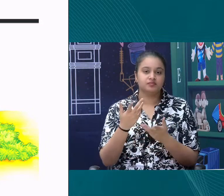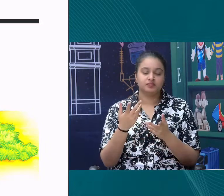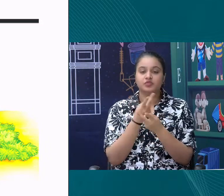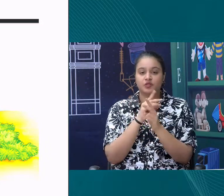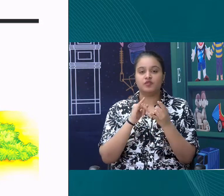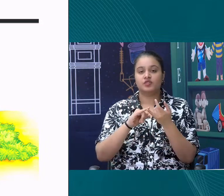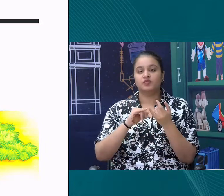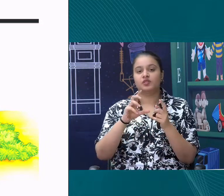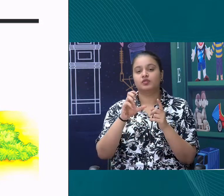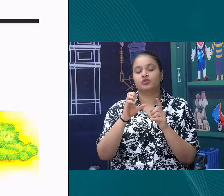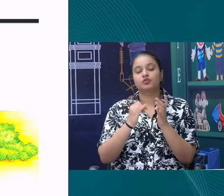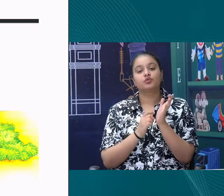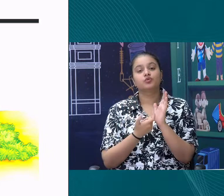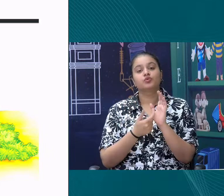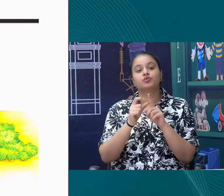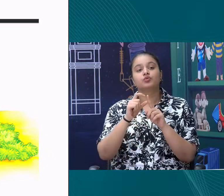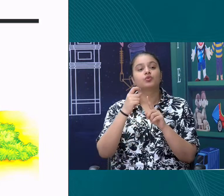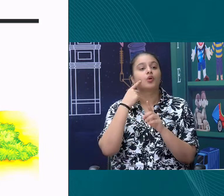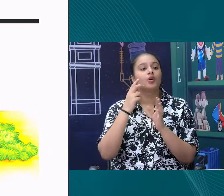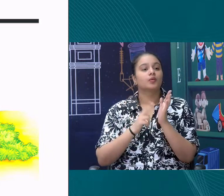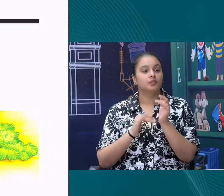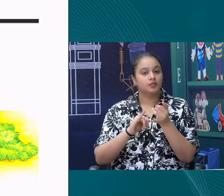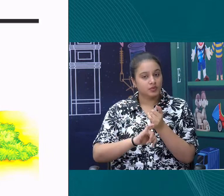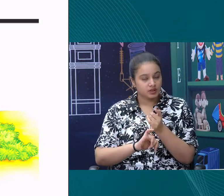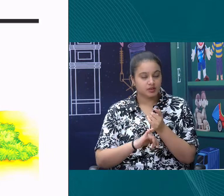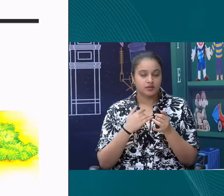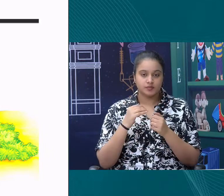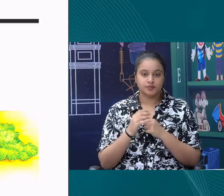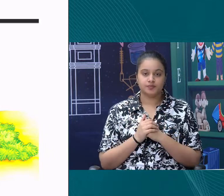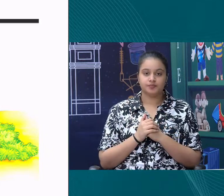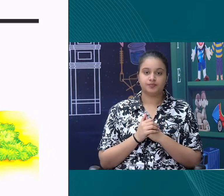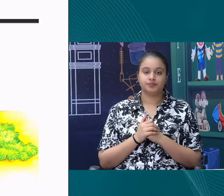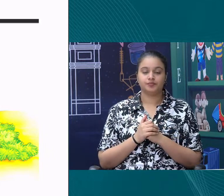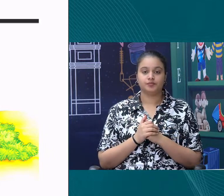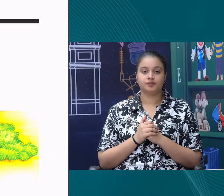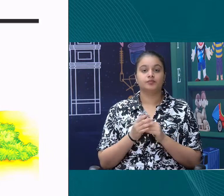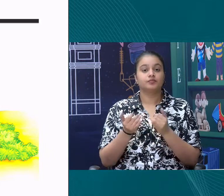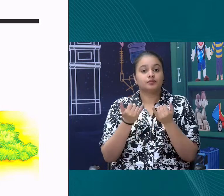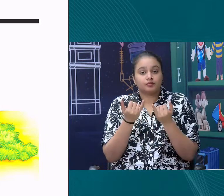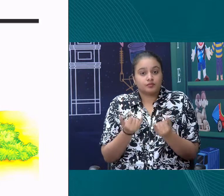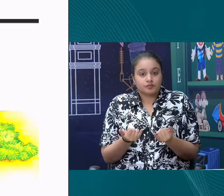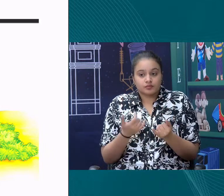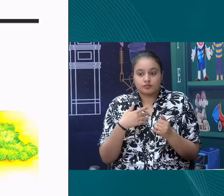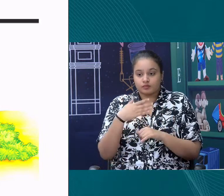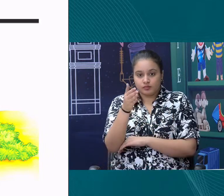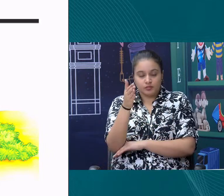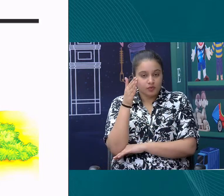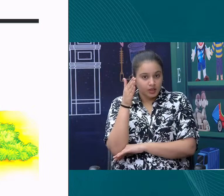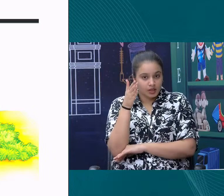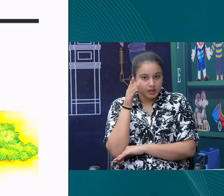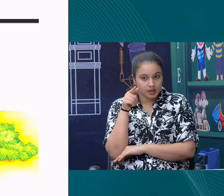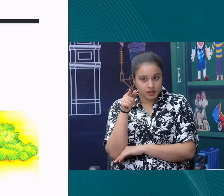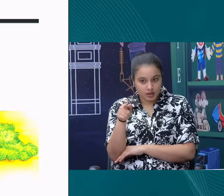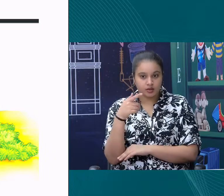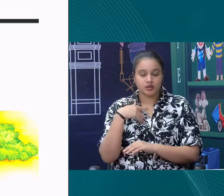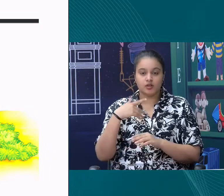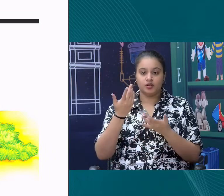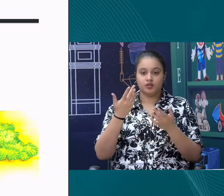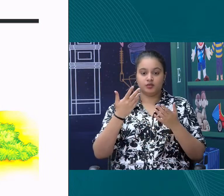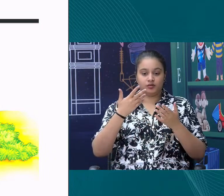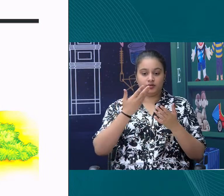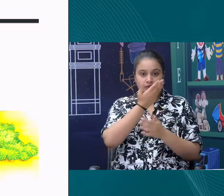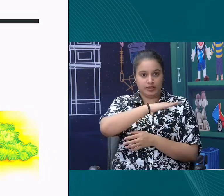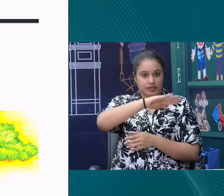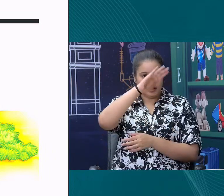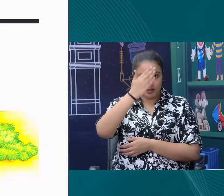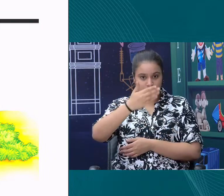scorpions. Scorpions are also there. So, Very okay. common. So, now this camel, he was in the middle of a